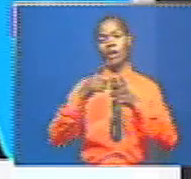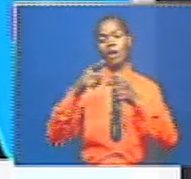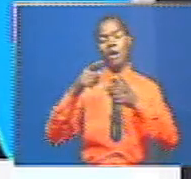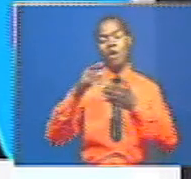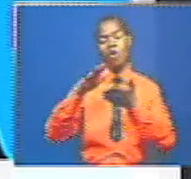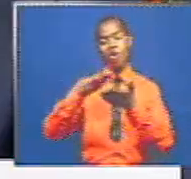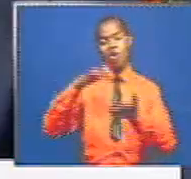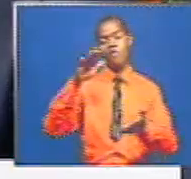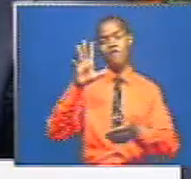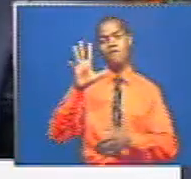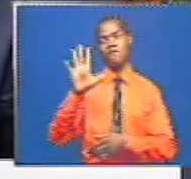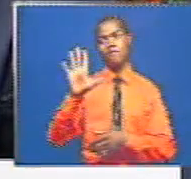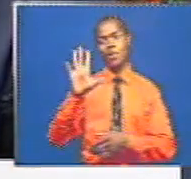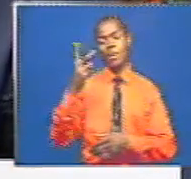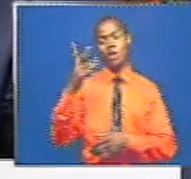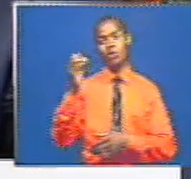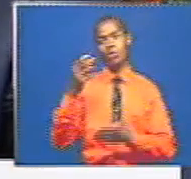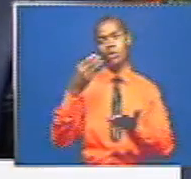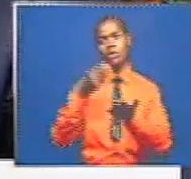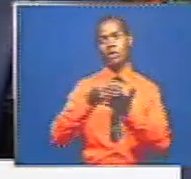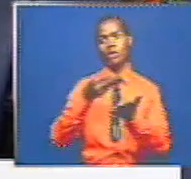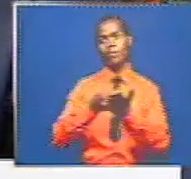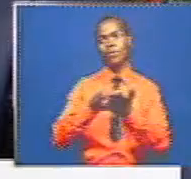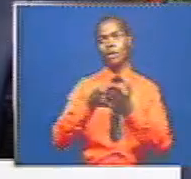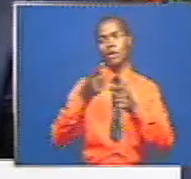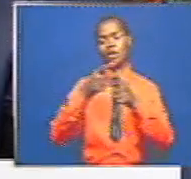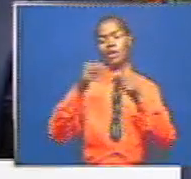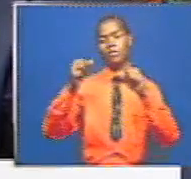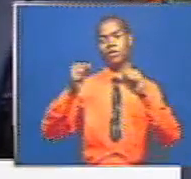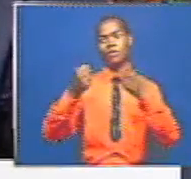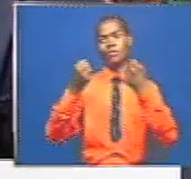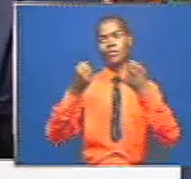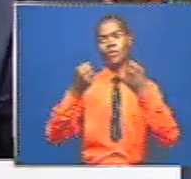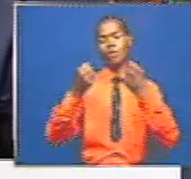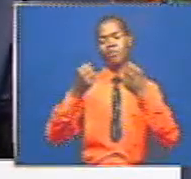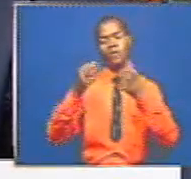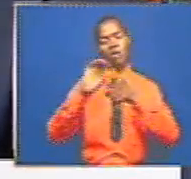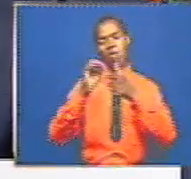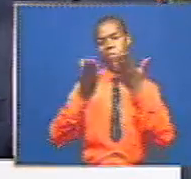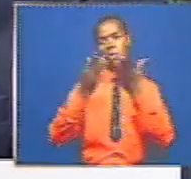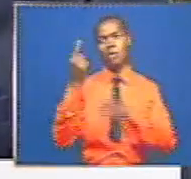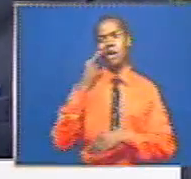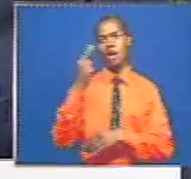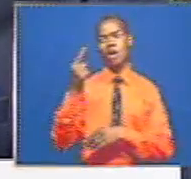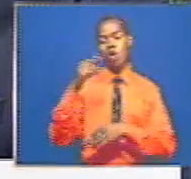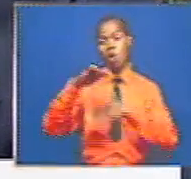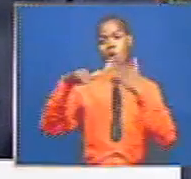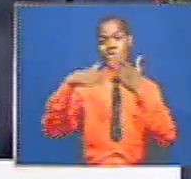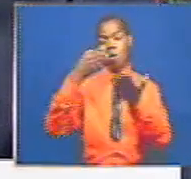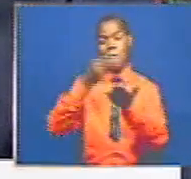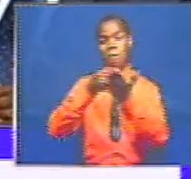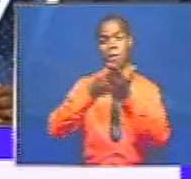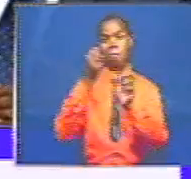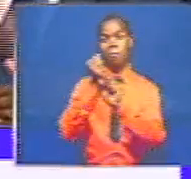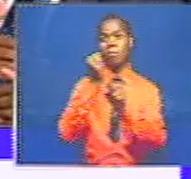or they are charging, I mean, over 20 shillings. Themselves, they are charging over 20 shillings or 100 shillings. They are making all and the money. All those monies they are making, they are